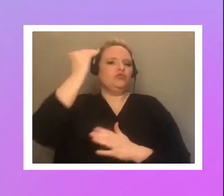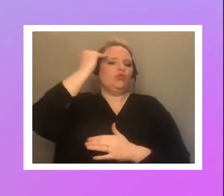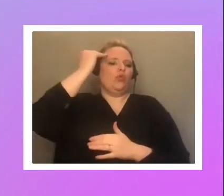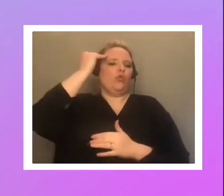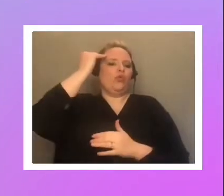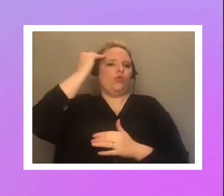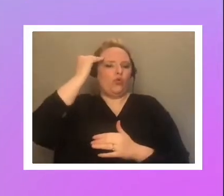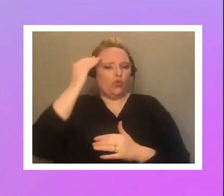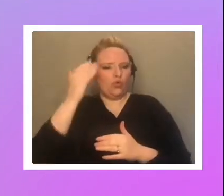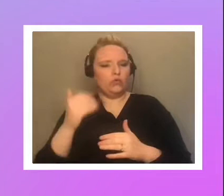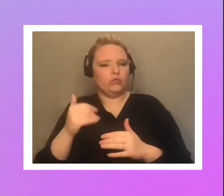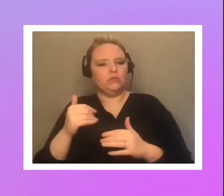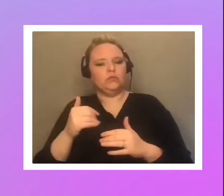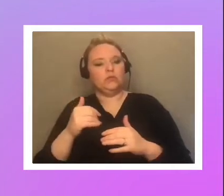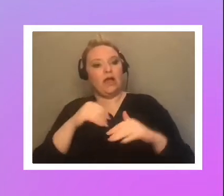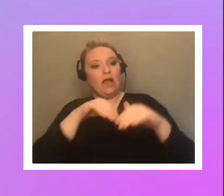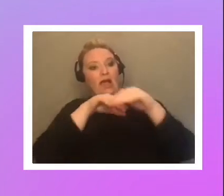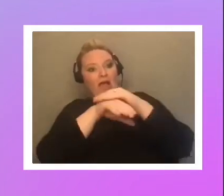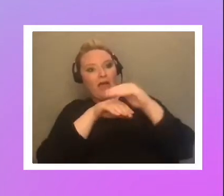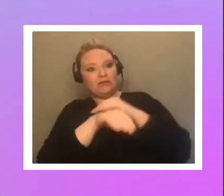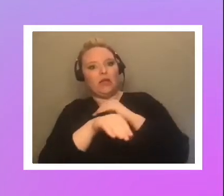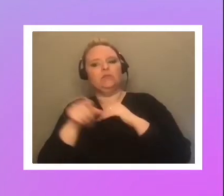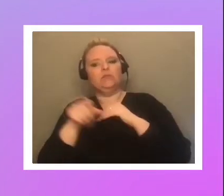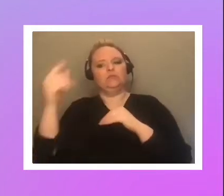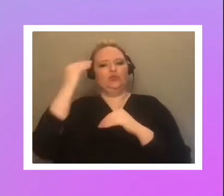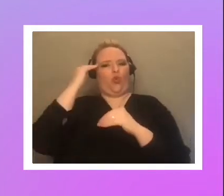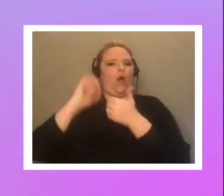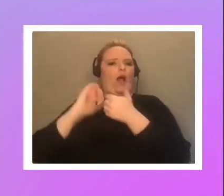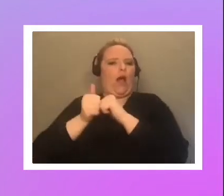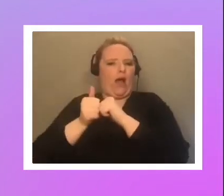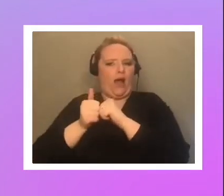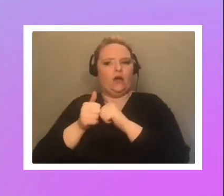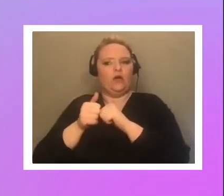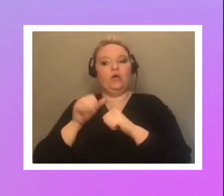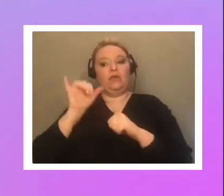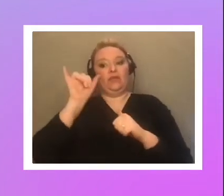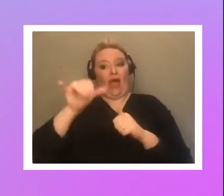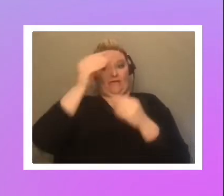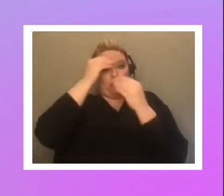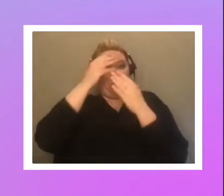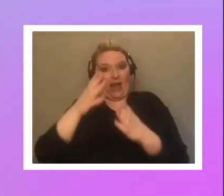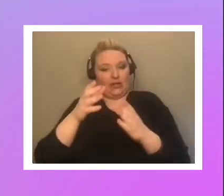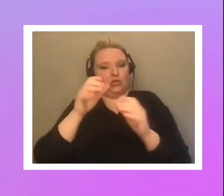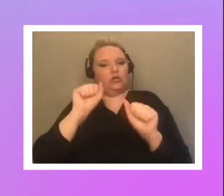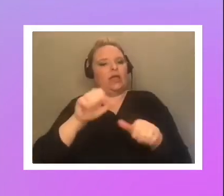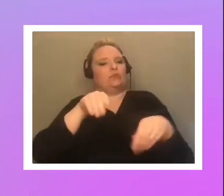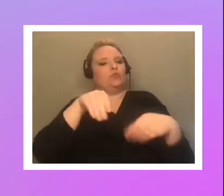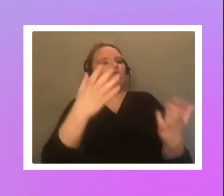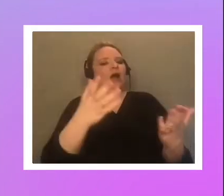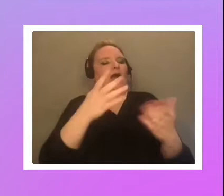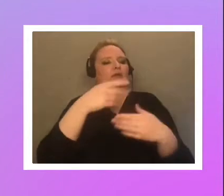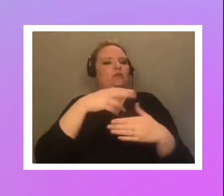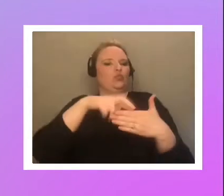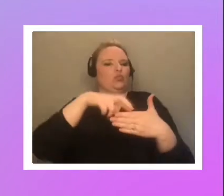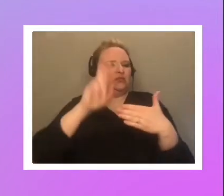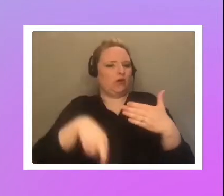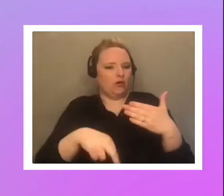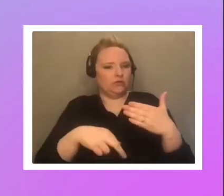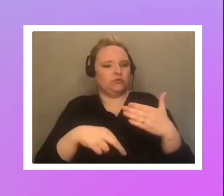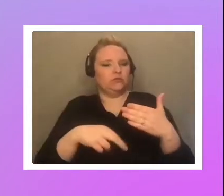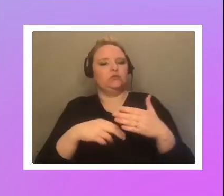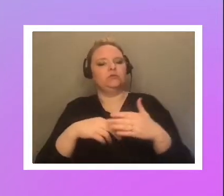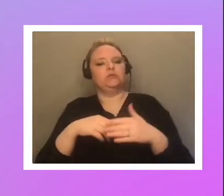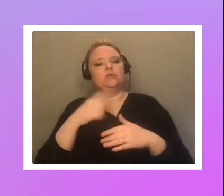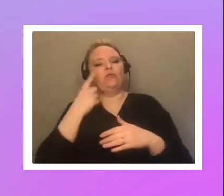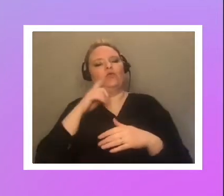when it comes to access, and they can translate that into results for